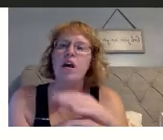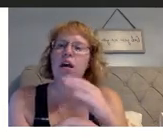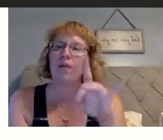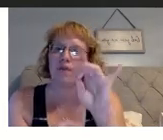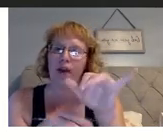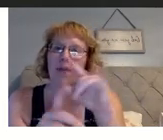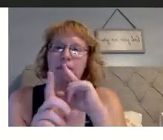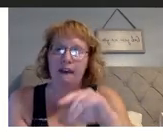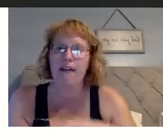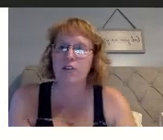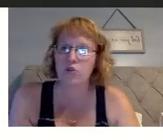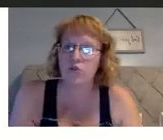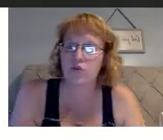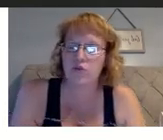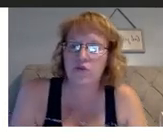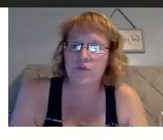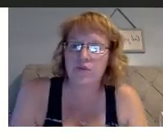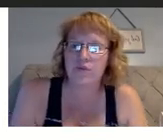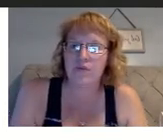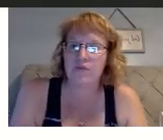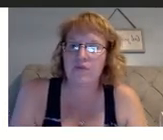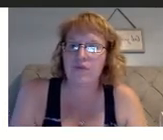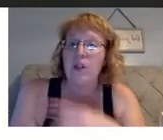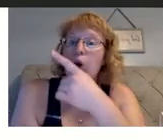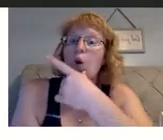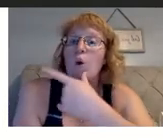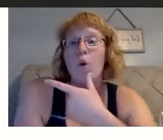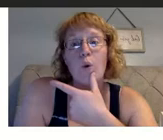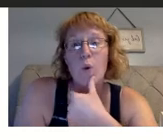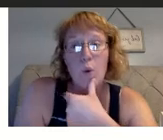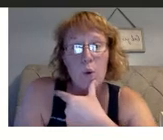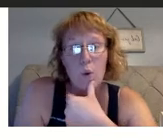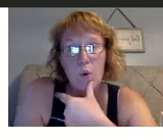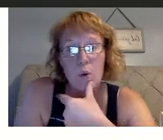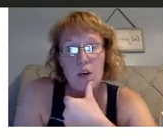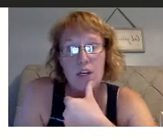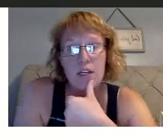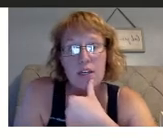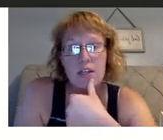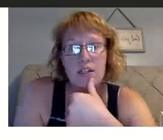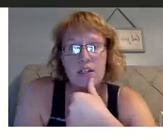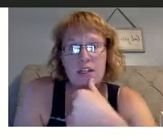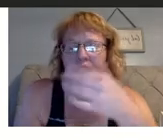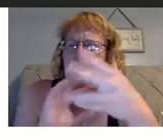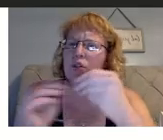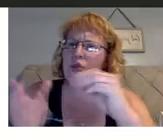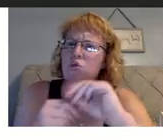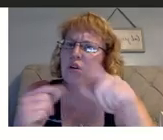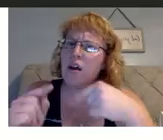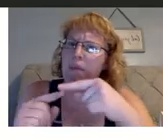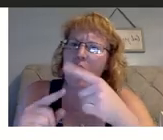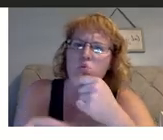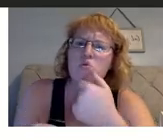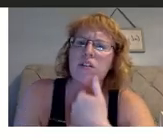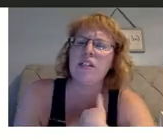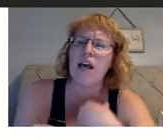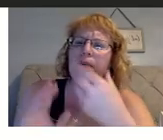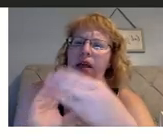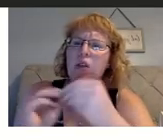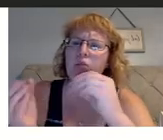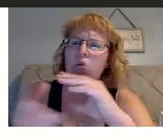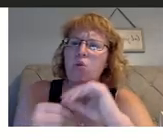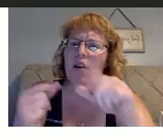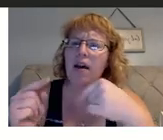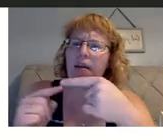that answer. All right. So who is this story about? Who can tell me who this story is